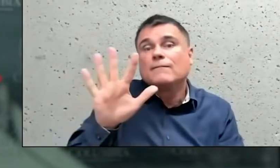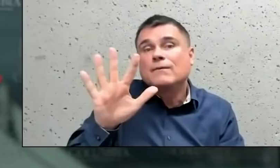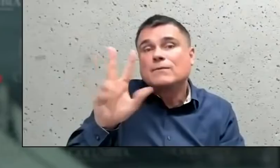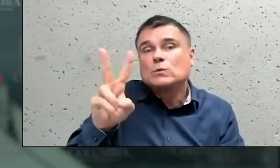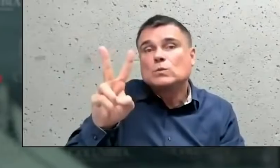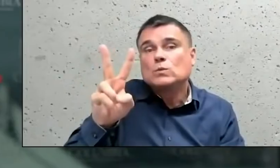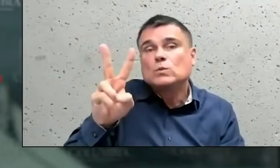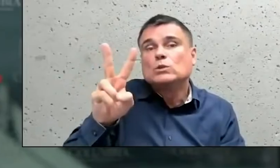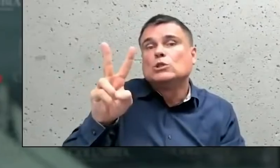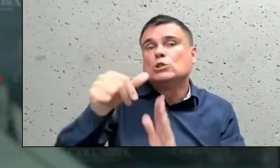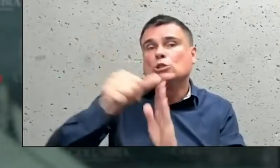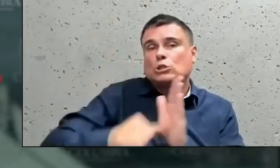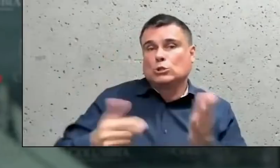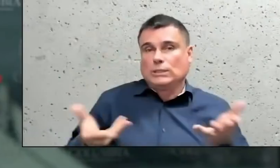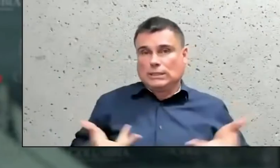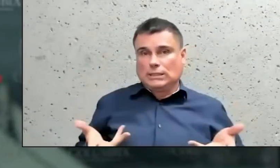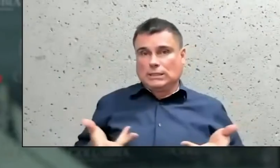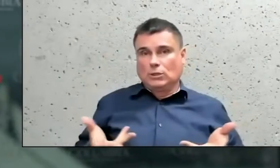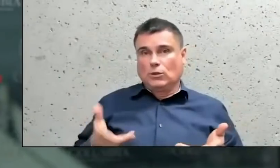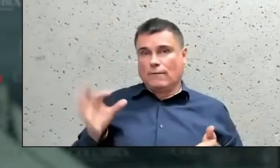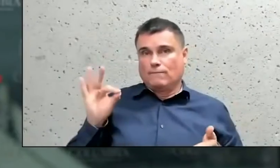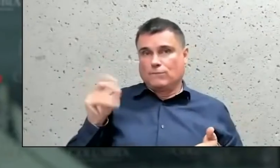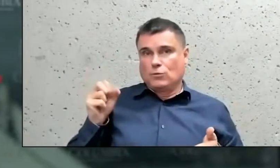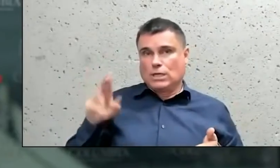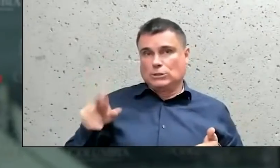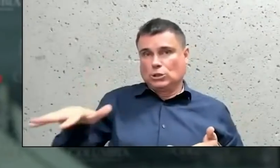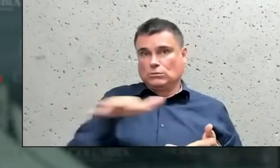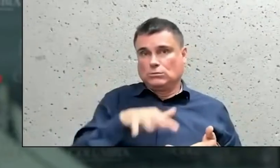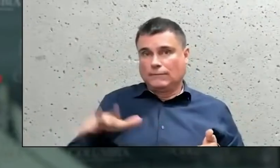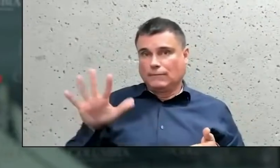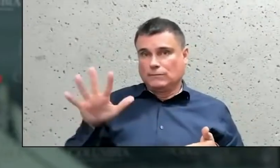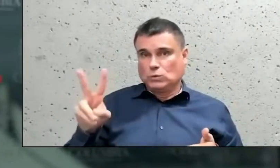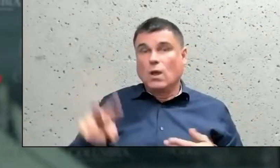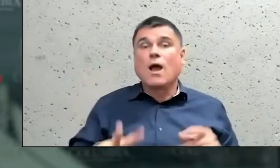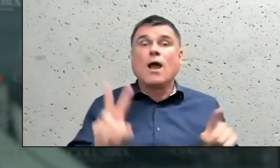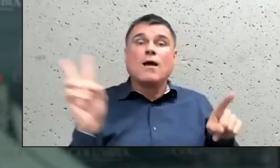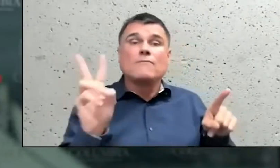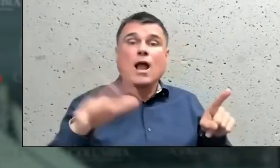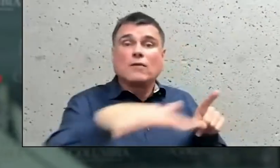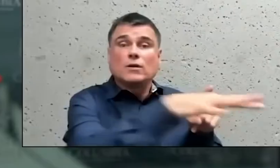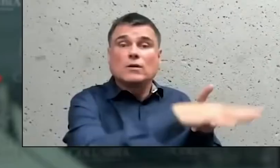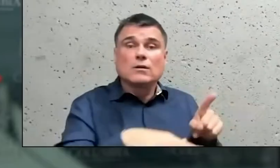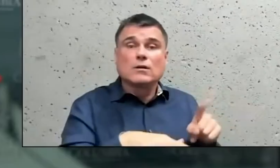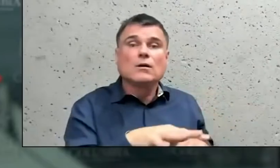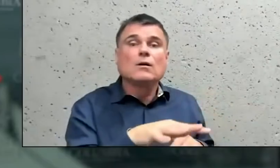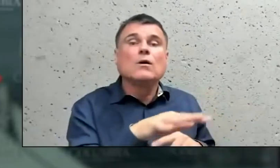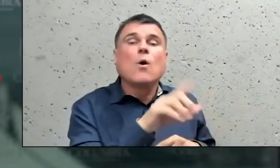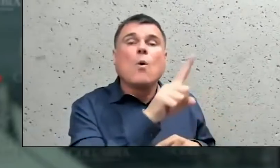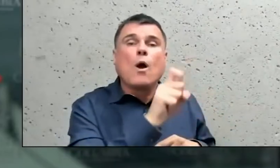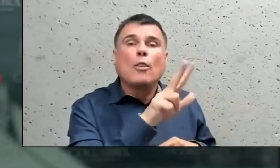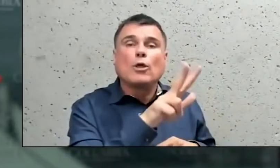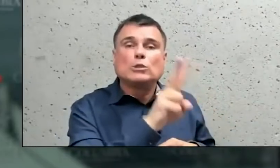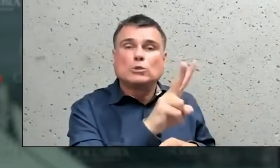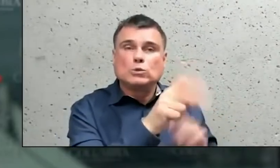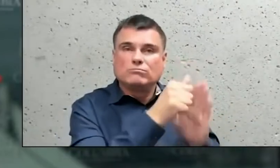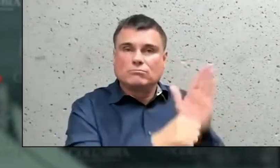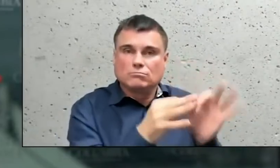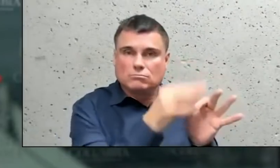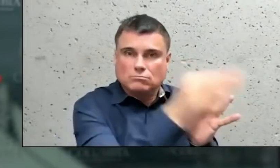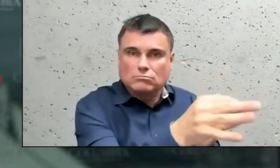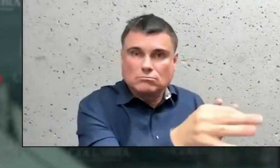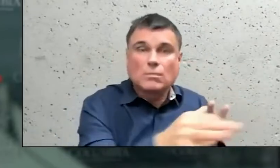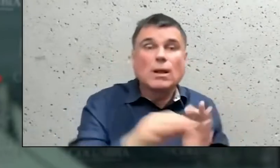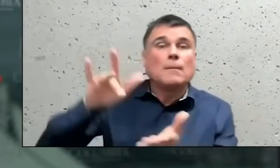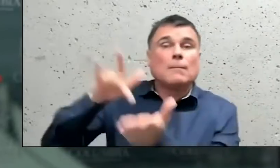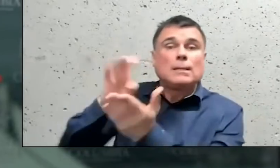Health, 134 in Vancouver Coastal Health, 28 in Vancouver Island Health, and 58 in Interior Health.